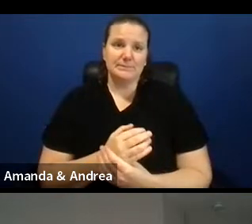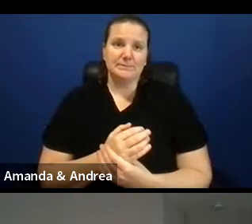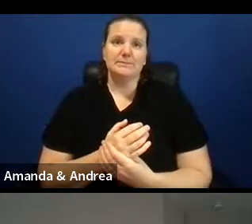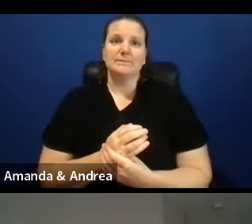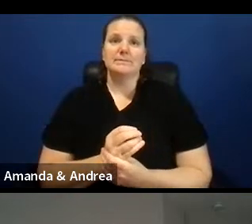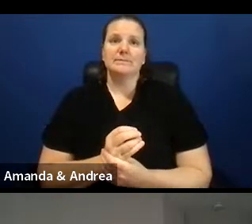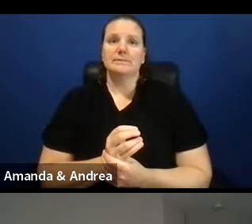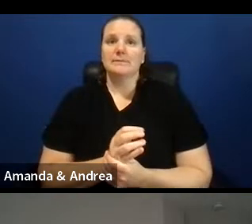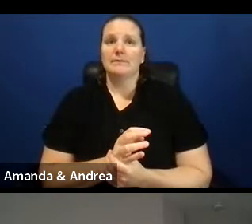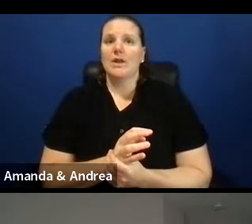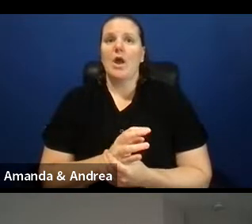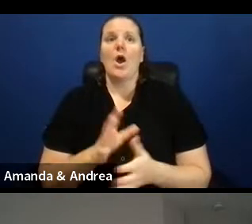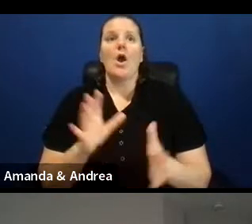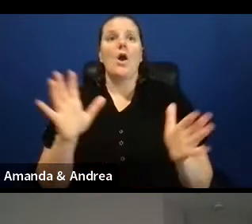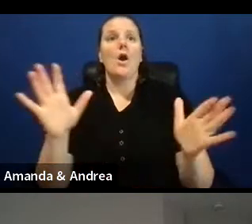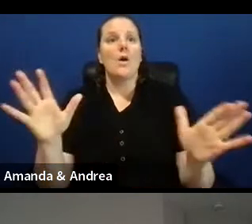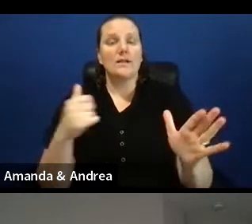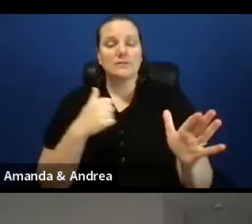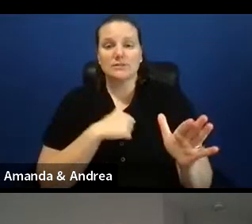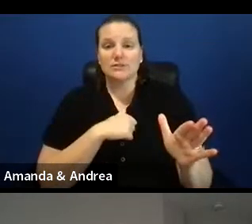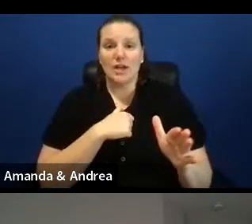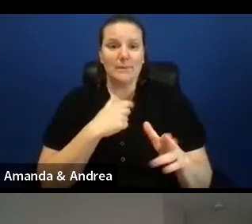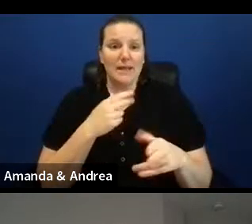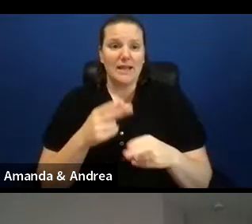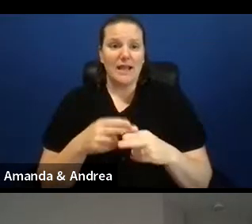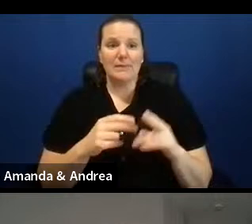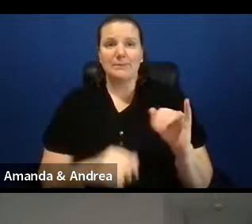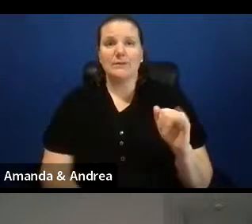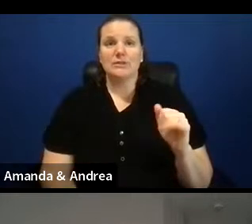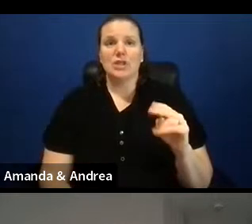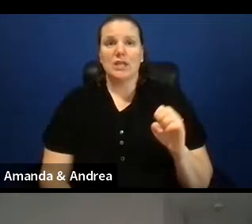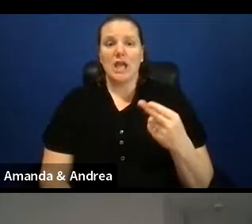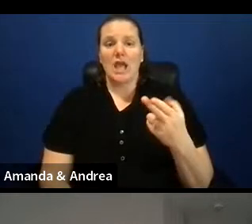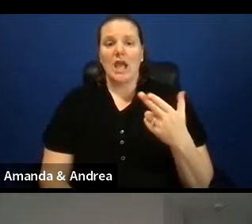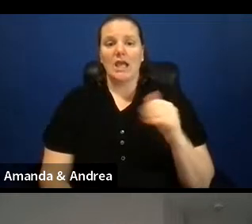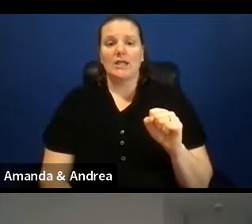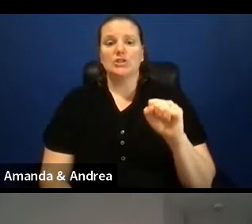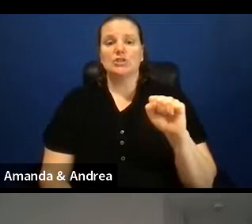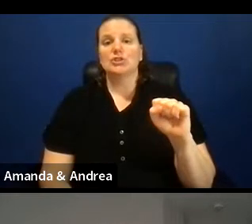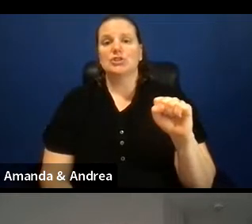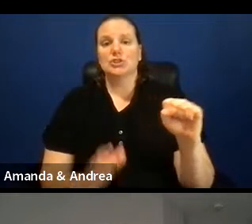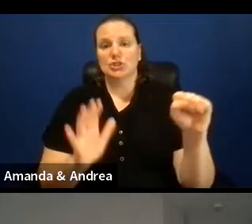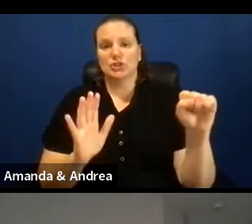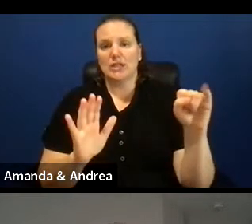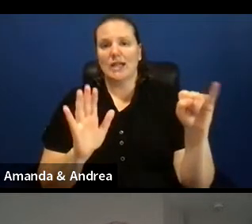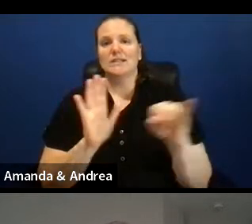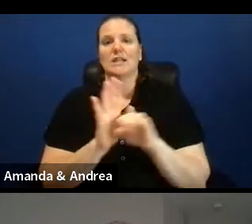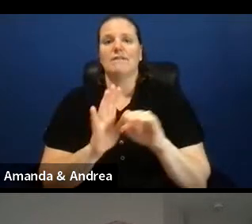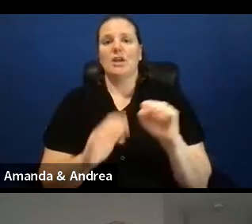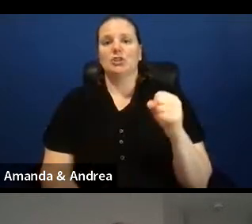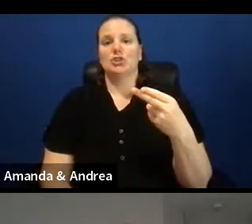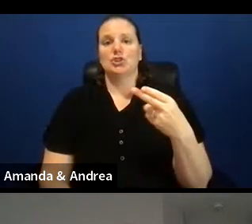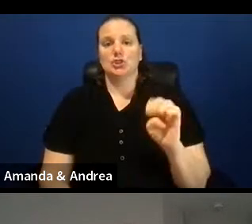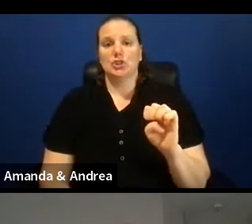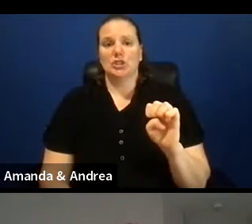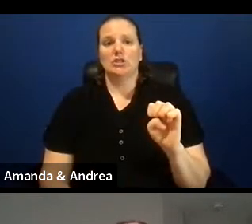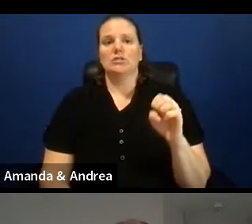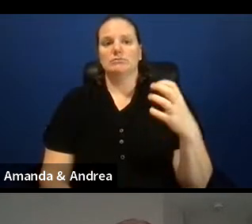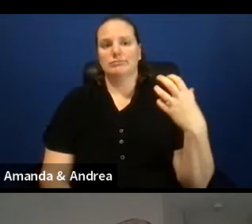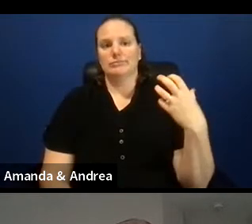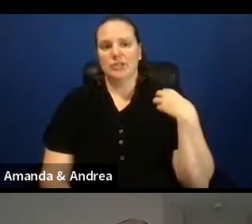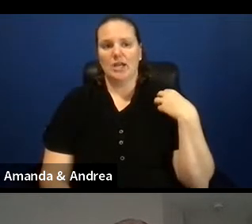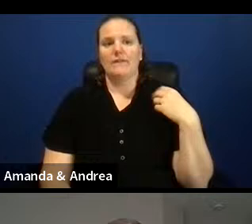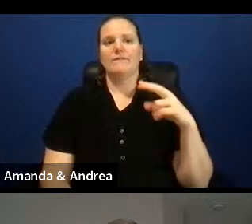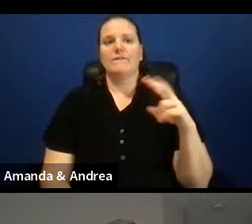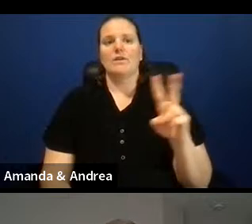Oh, and I'm supposed to introduce myself, sorry. Jane Haygood, she, her, chair of the Vancouver Parks and Recreation